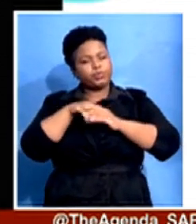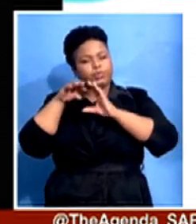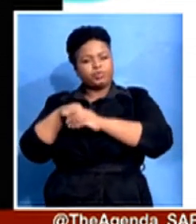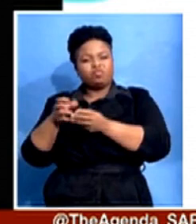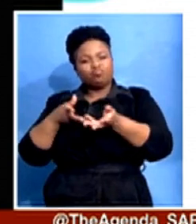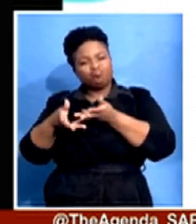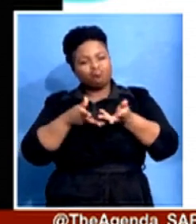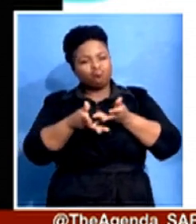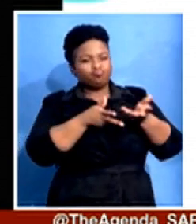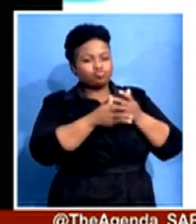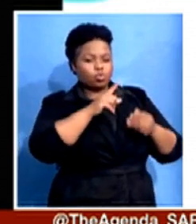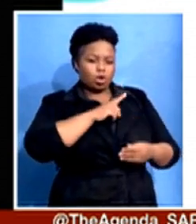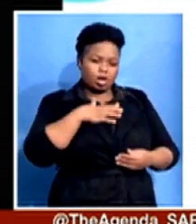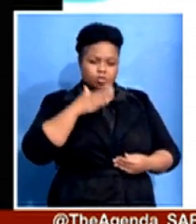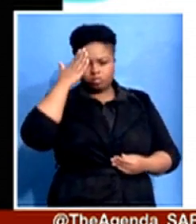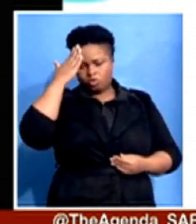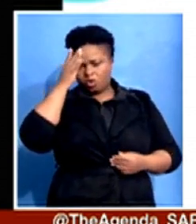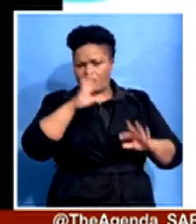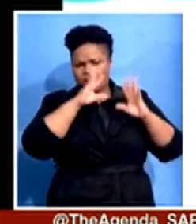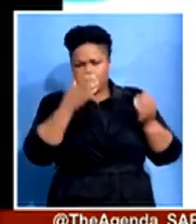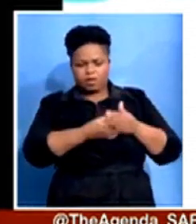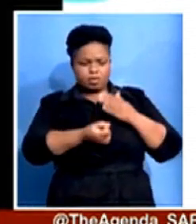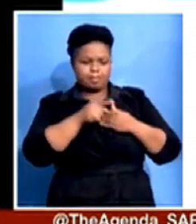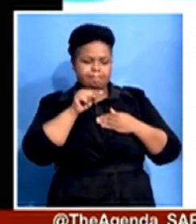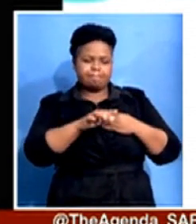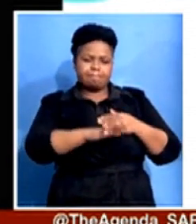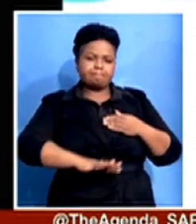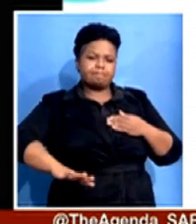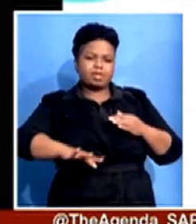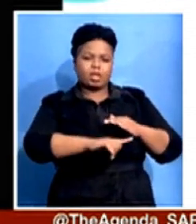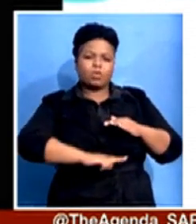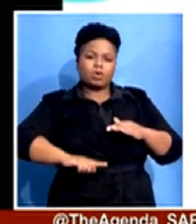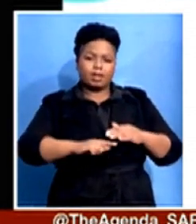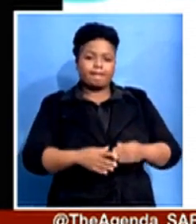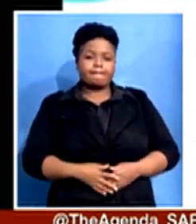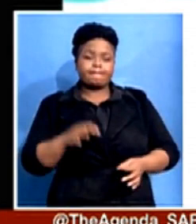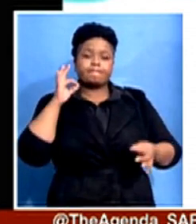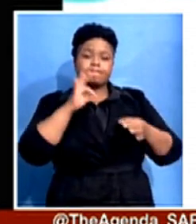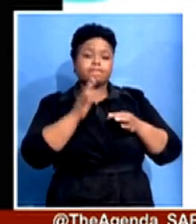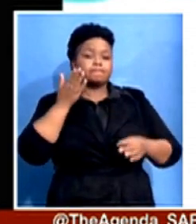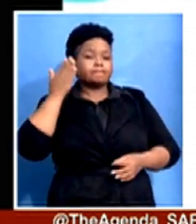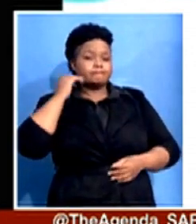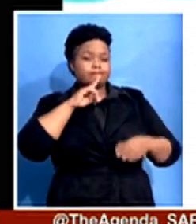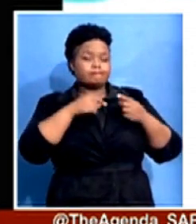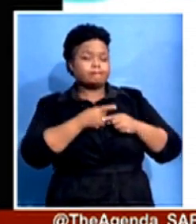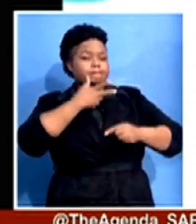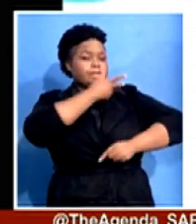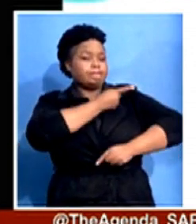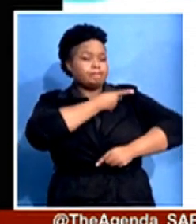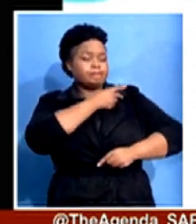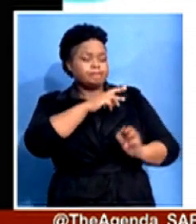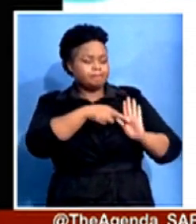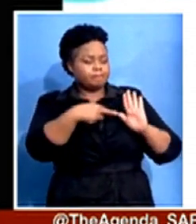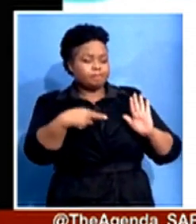local developments. Specifically, I'll speak about vaccines and our role in vaccines, as well as the role we played